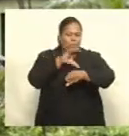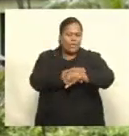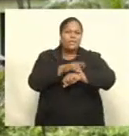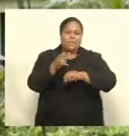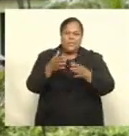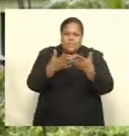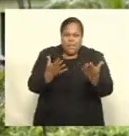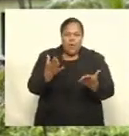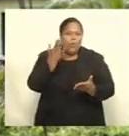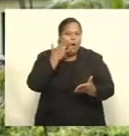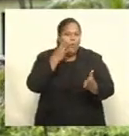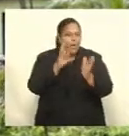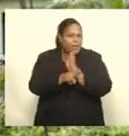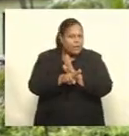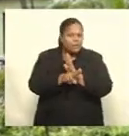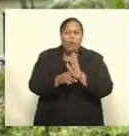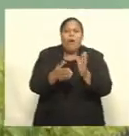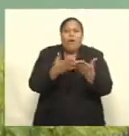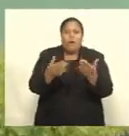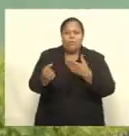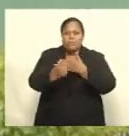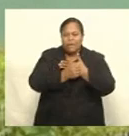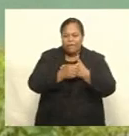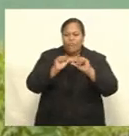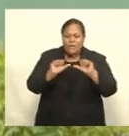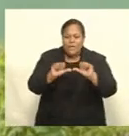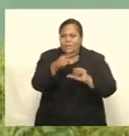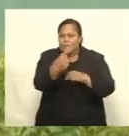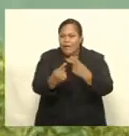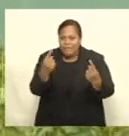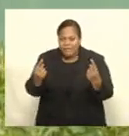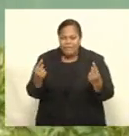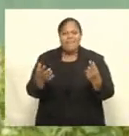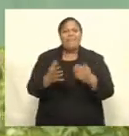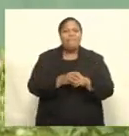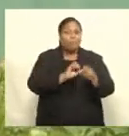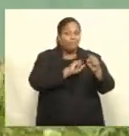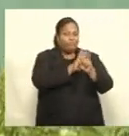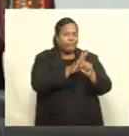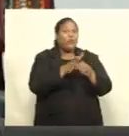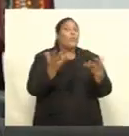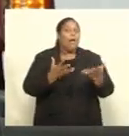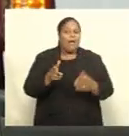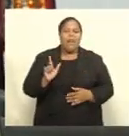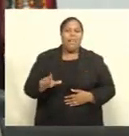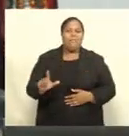on the COVID-19 safety measures in residential areas around Lambasa today.